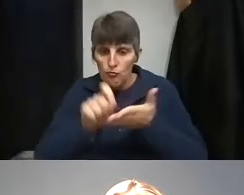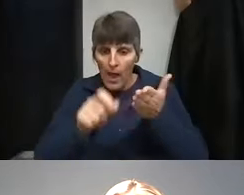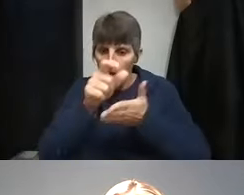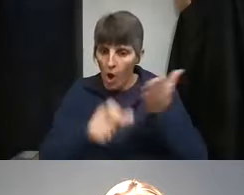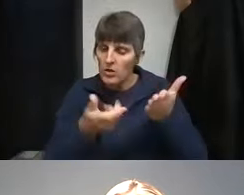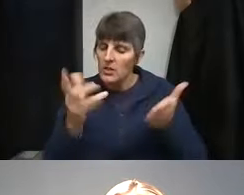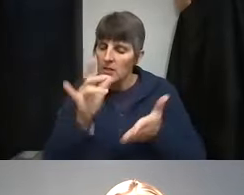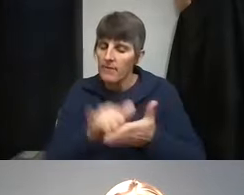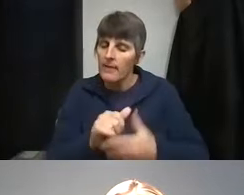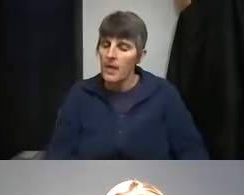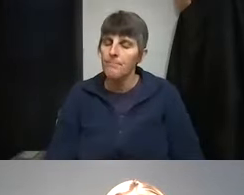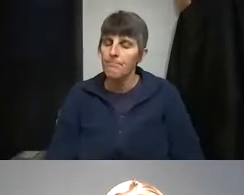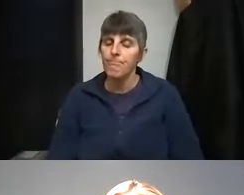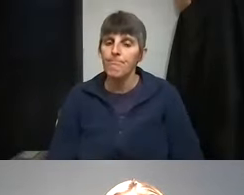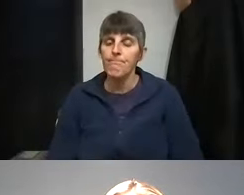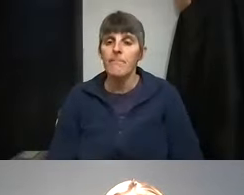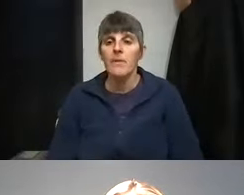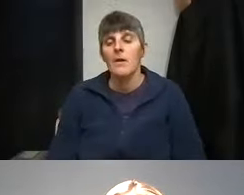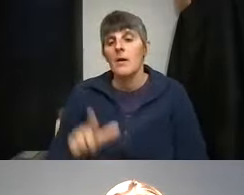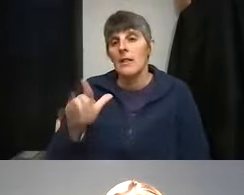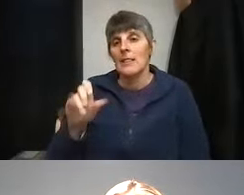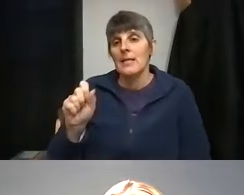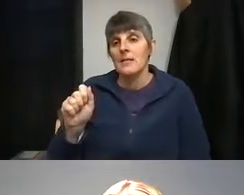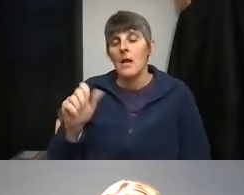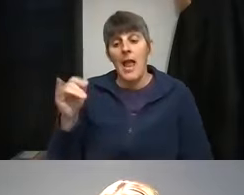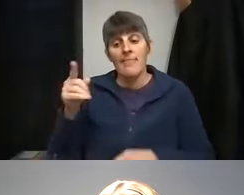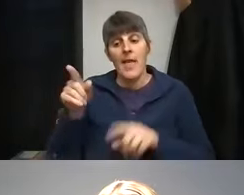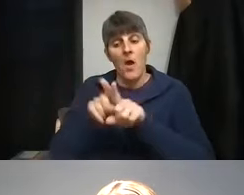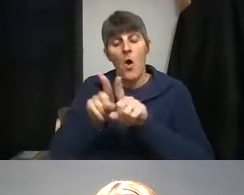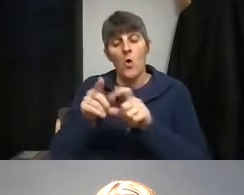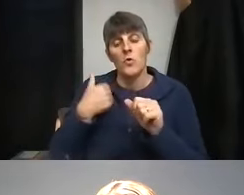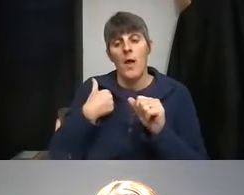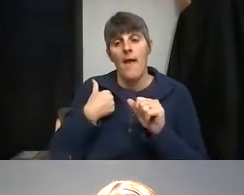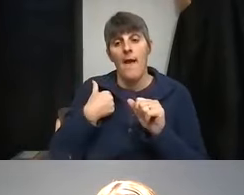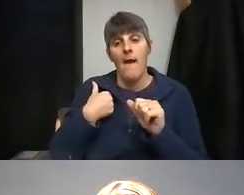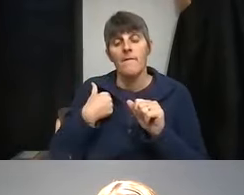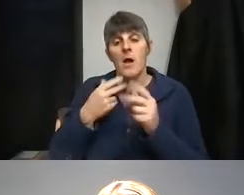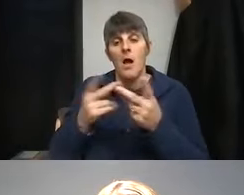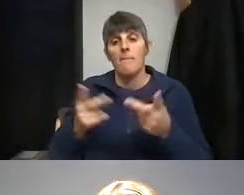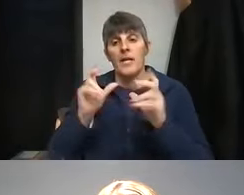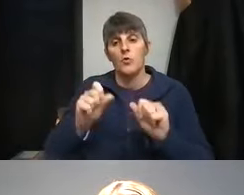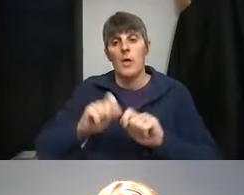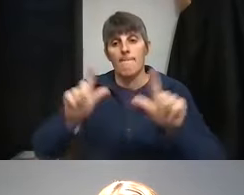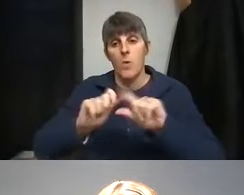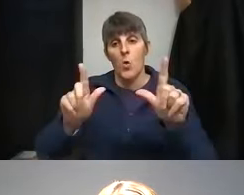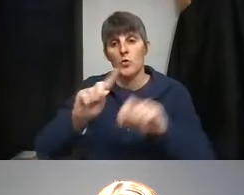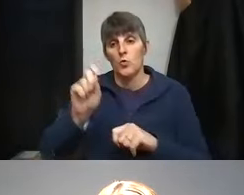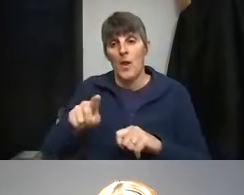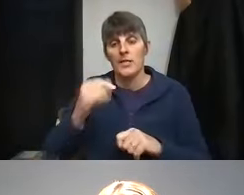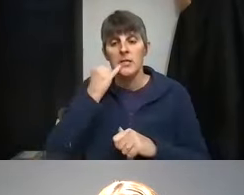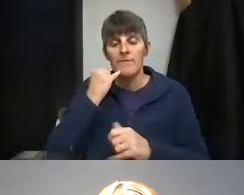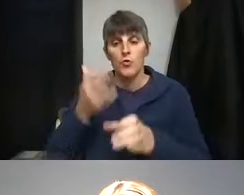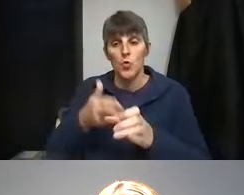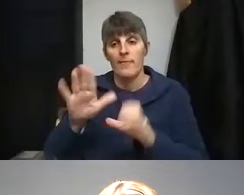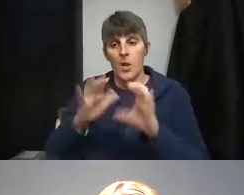stuff like that. Yeah, and they also have a area where you can post questions if you join